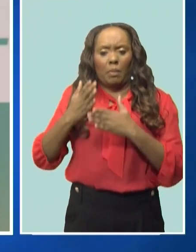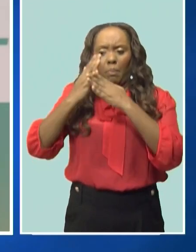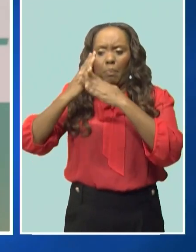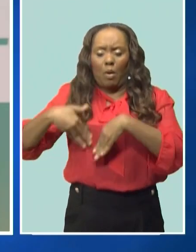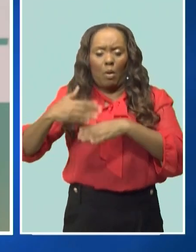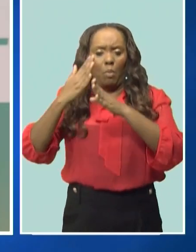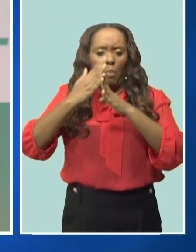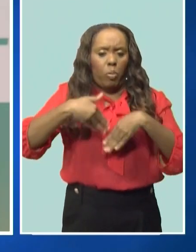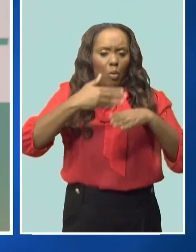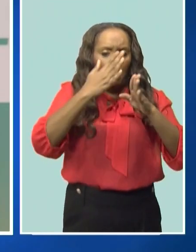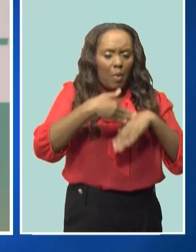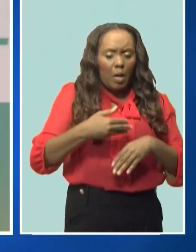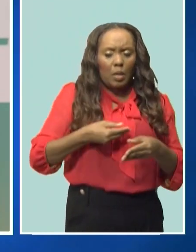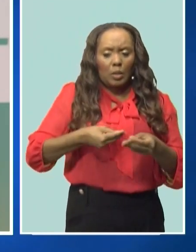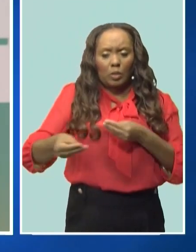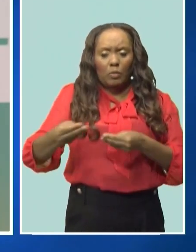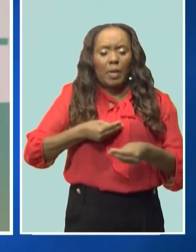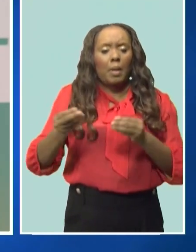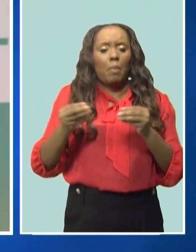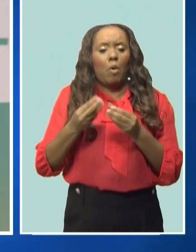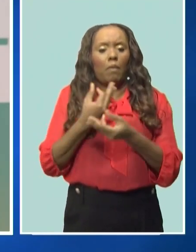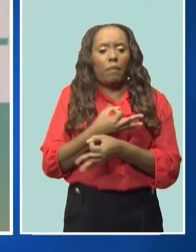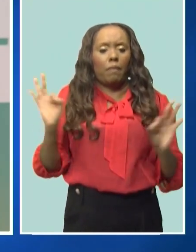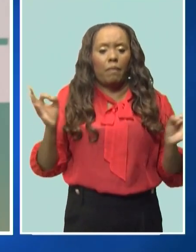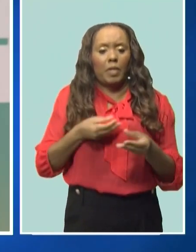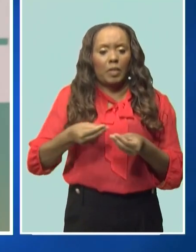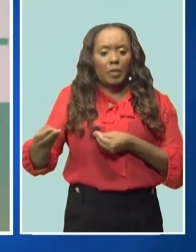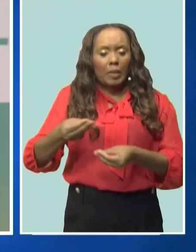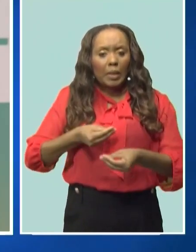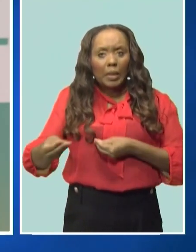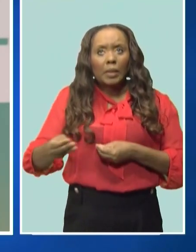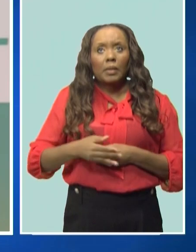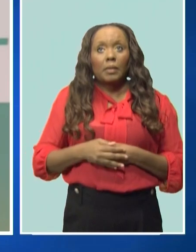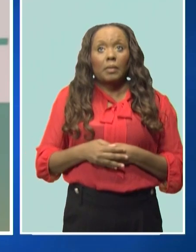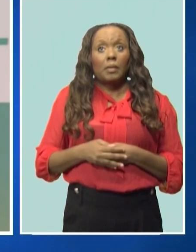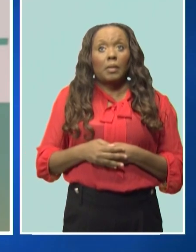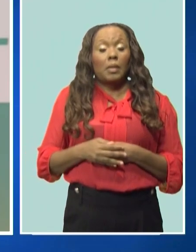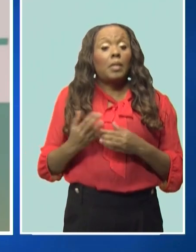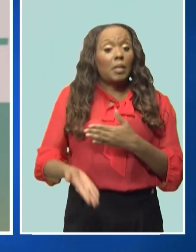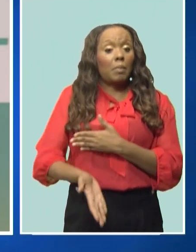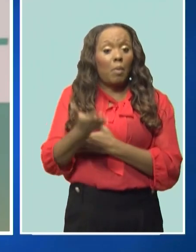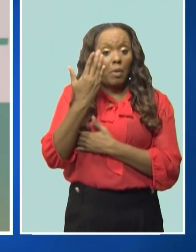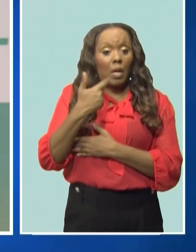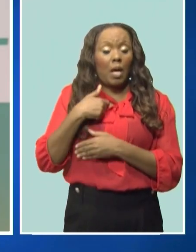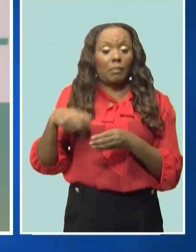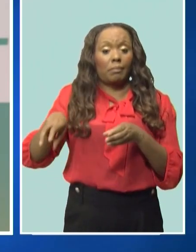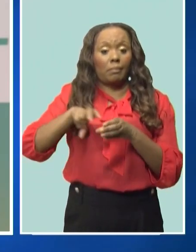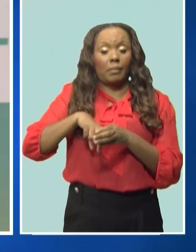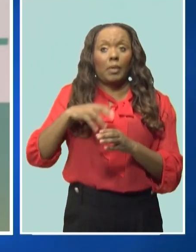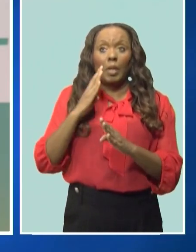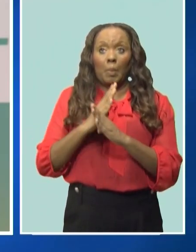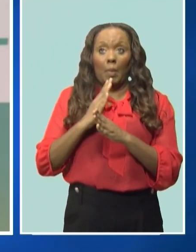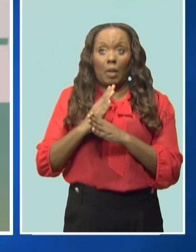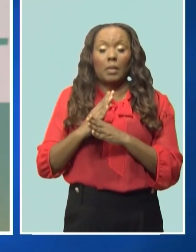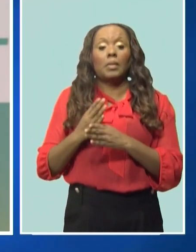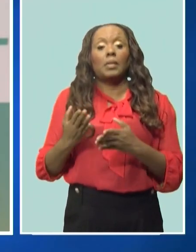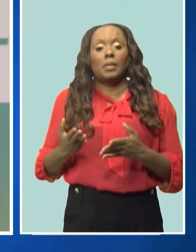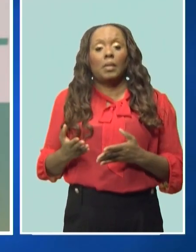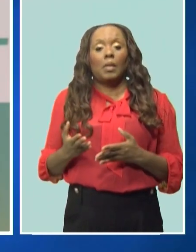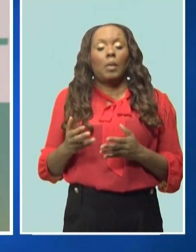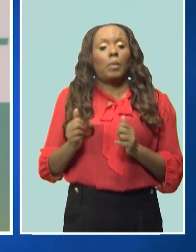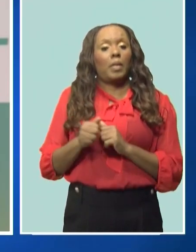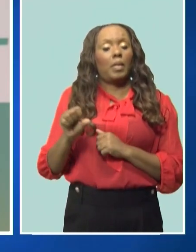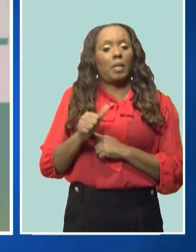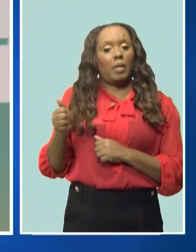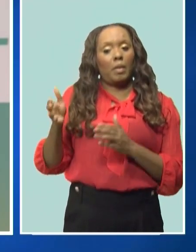getting investments into the right sectors. I was on the bus this morning coming with one of the venture capitalists who set up in